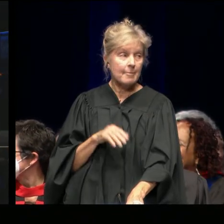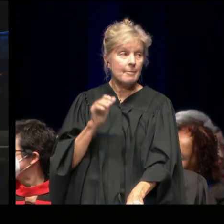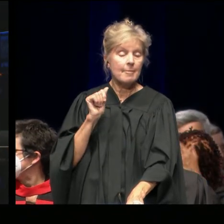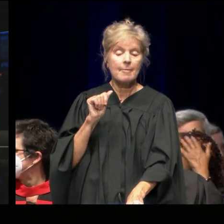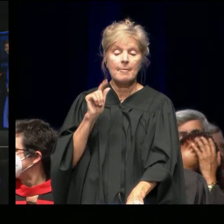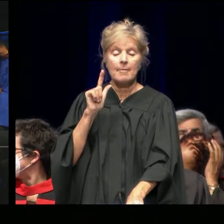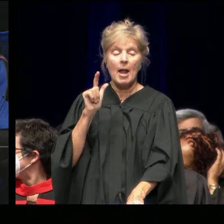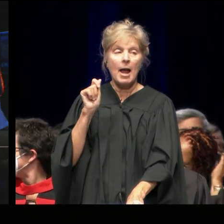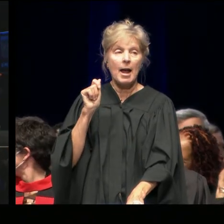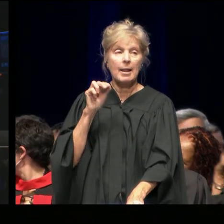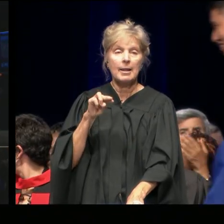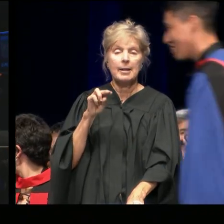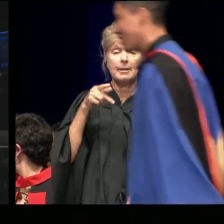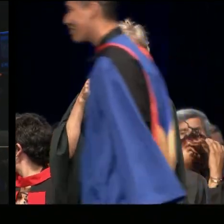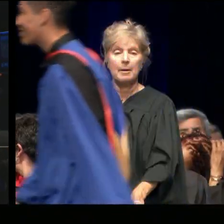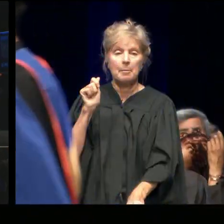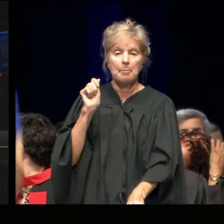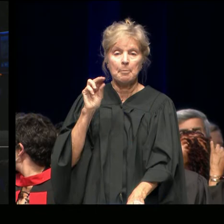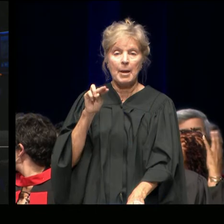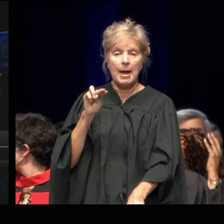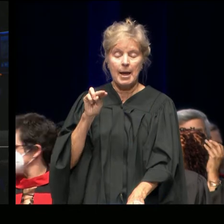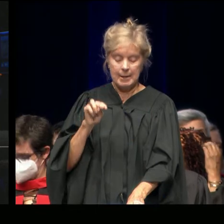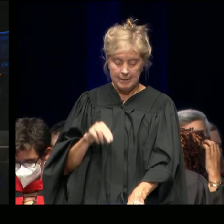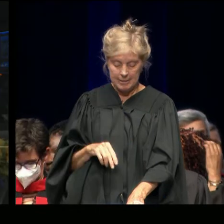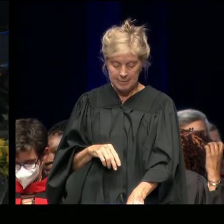Alan Pan.